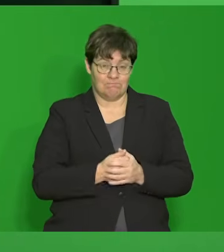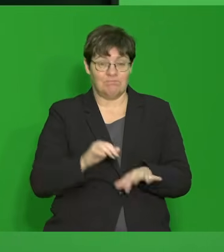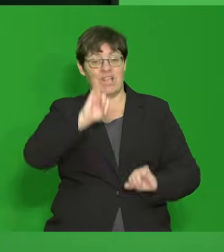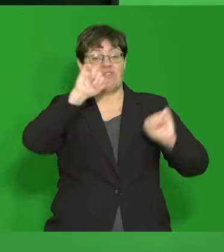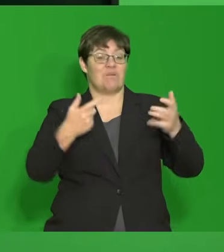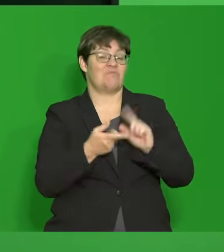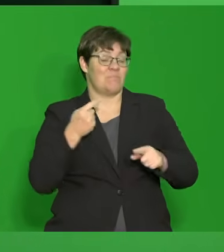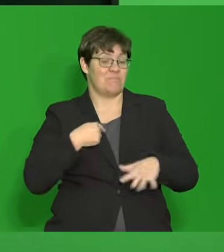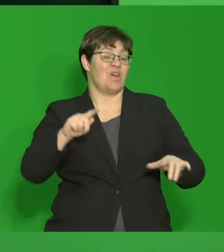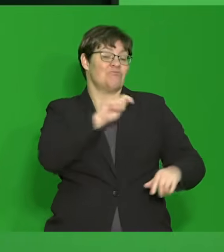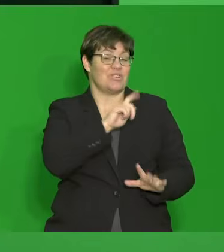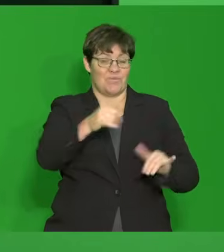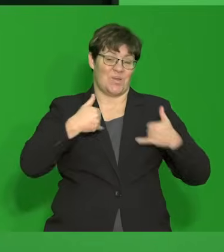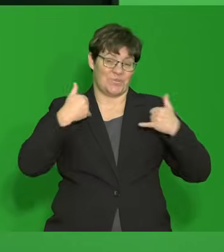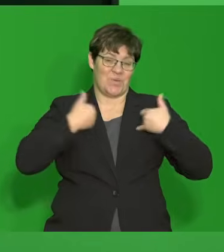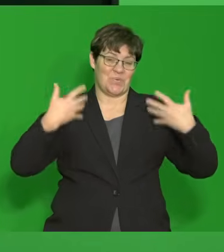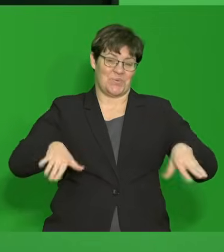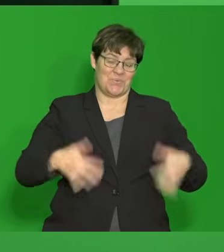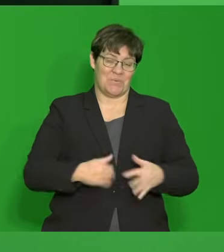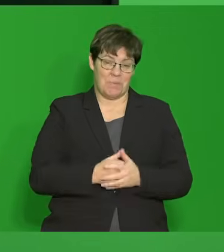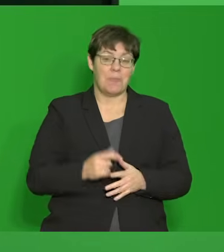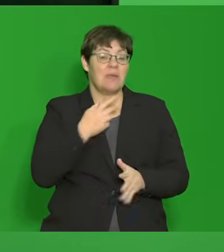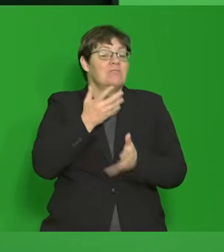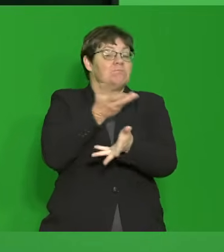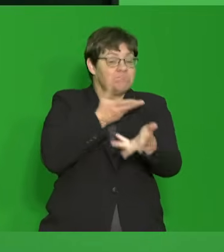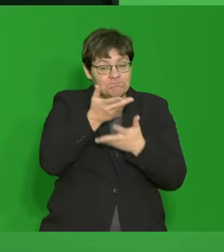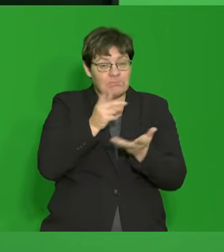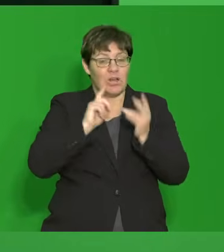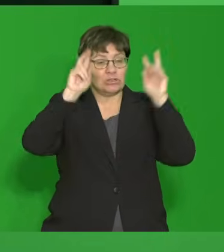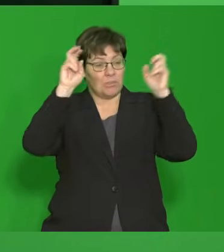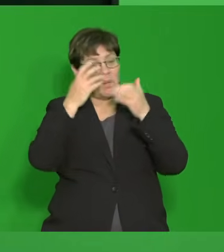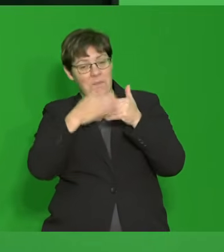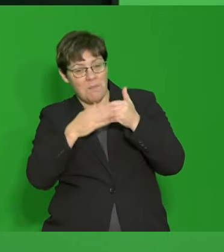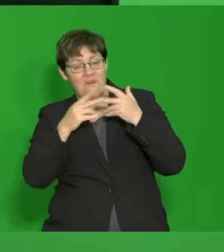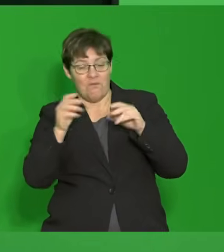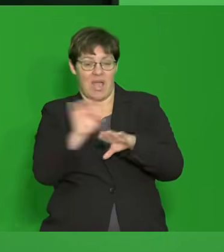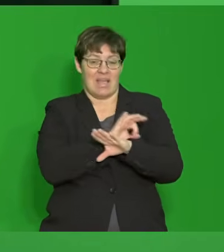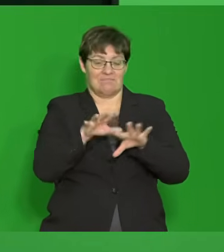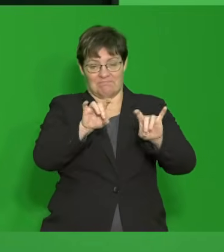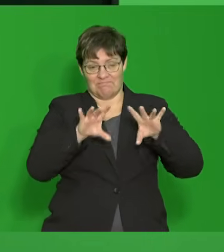digested. Guys, that's a wrap for me. Trust that you've enjoyed the lesson and that you're able to engage with this